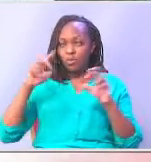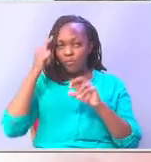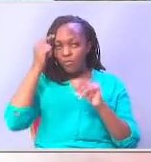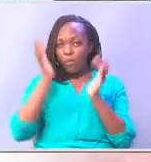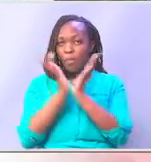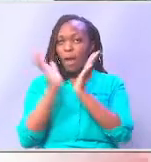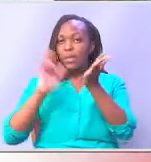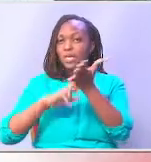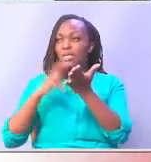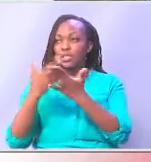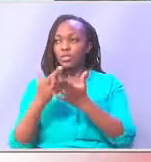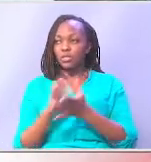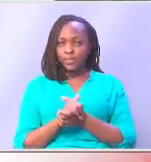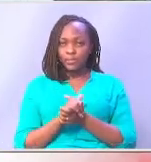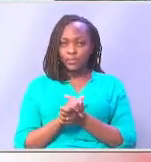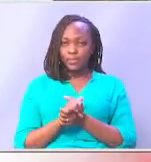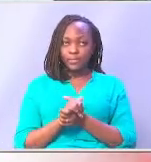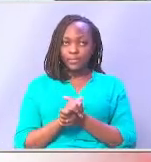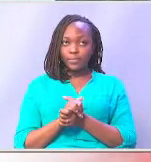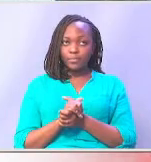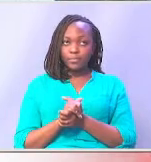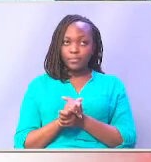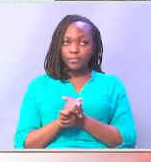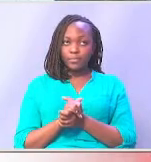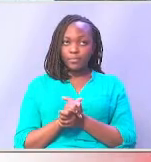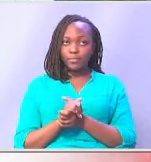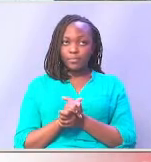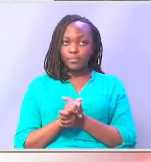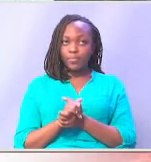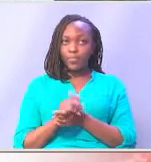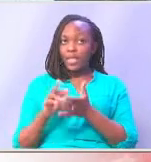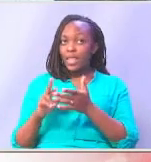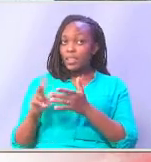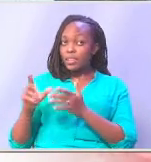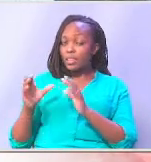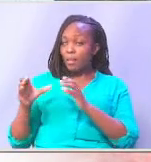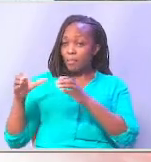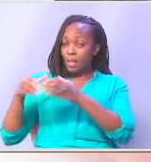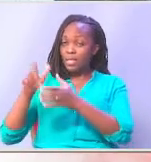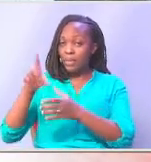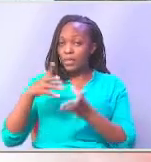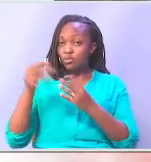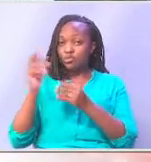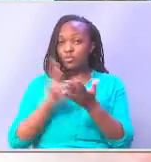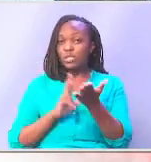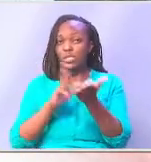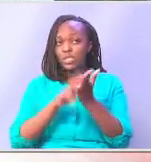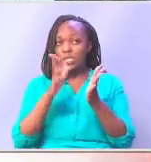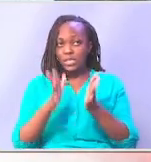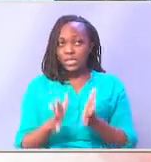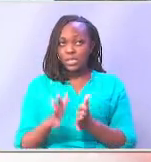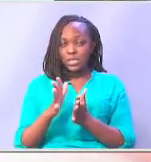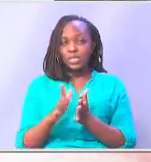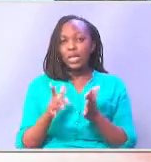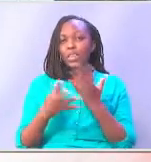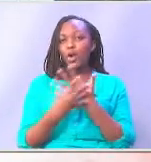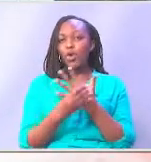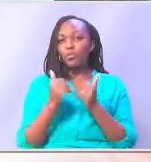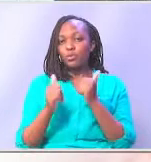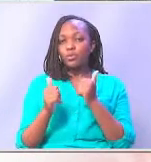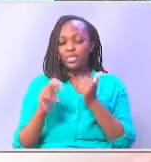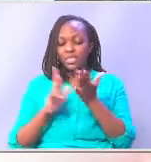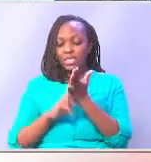NDC and amends the Constitution, the party should still go to the registrar so the copy of what the registrar has reflects what we've